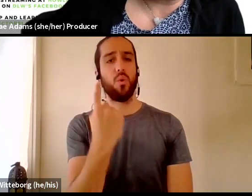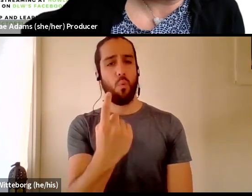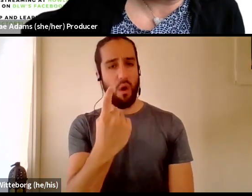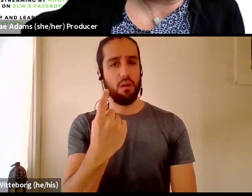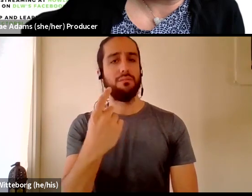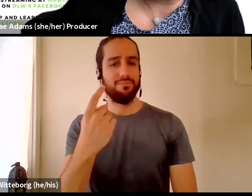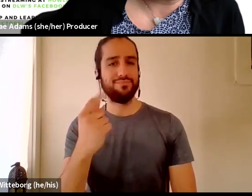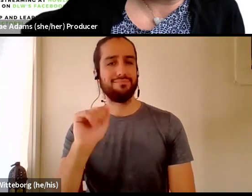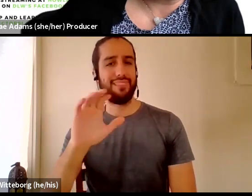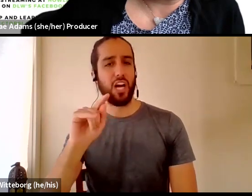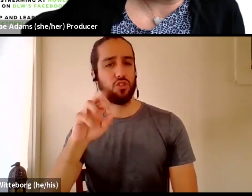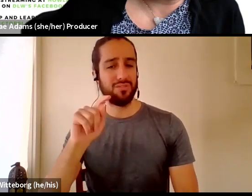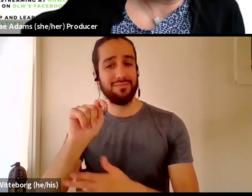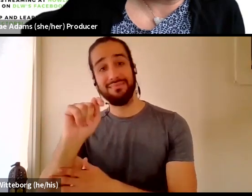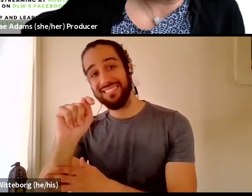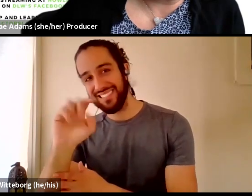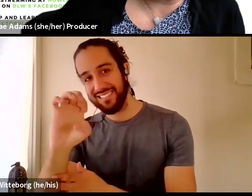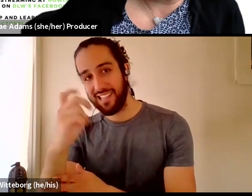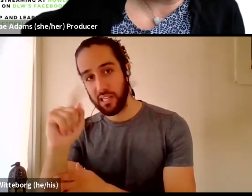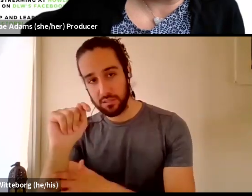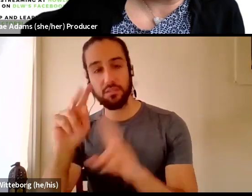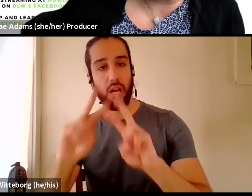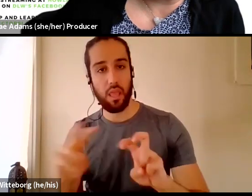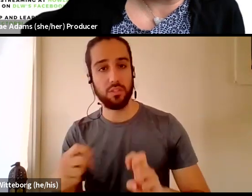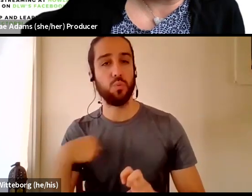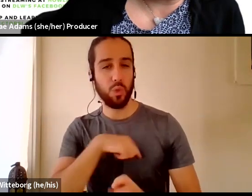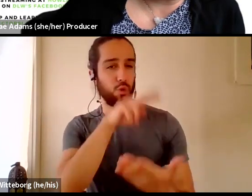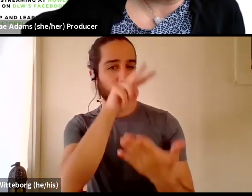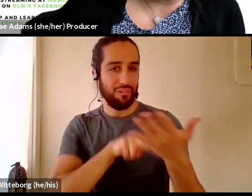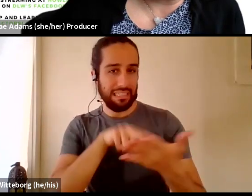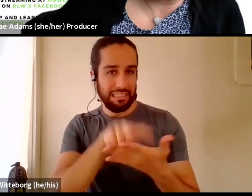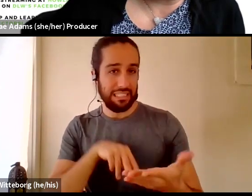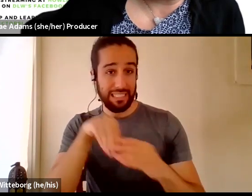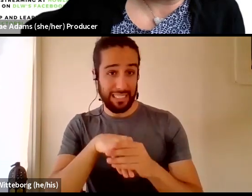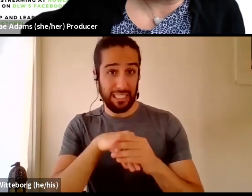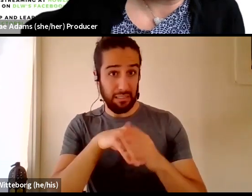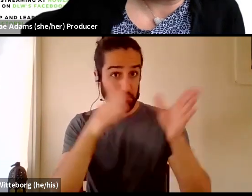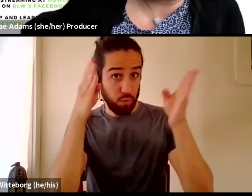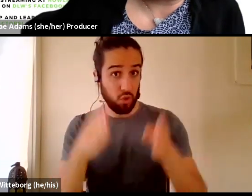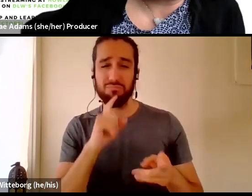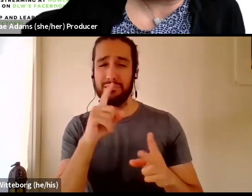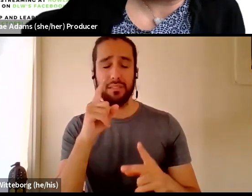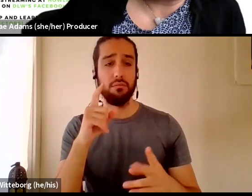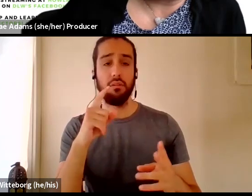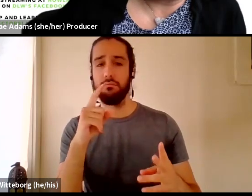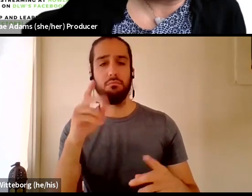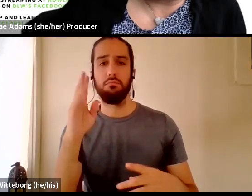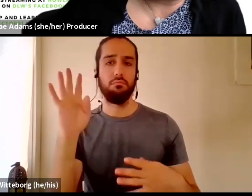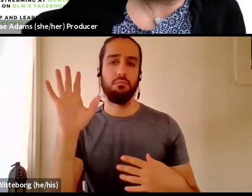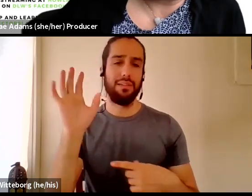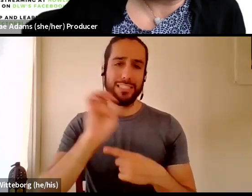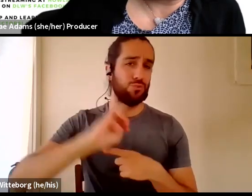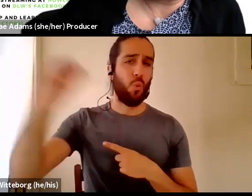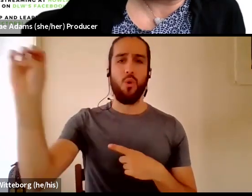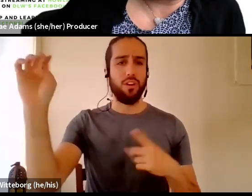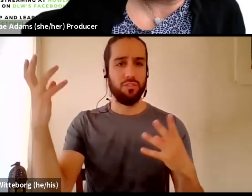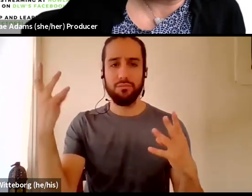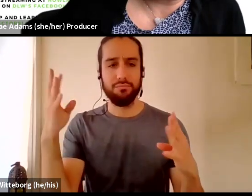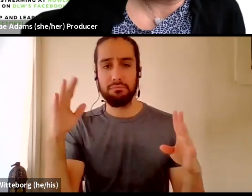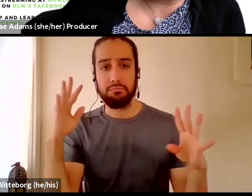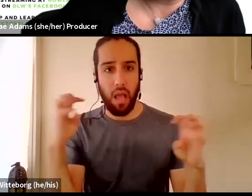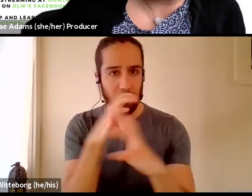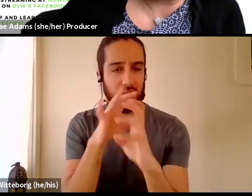and we were reading these in person, reading these extraordinary, very complicated plays I found that were avant-garde plays. So we were talking